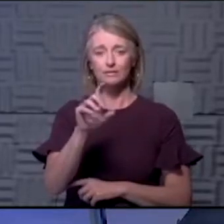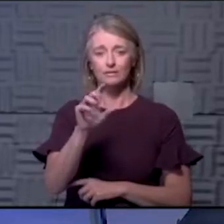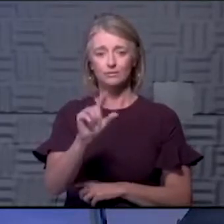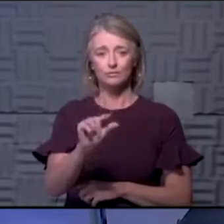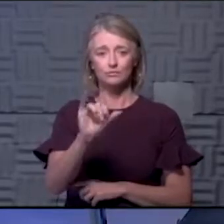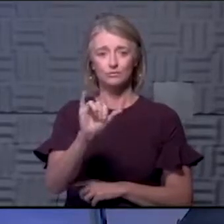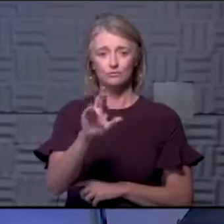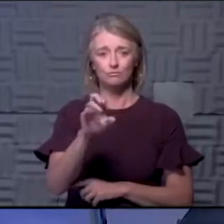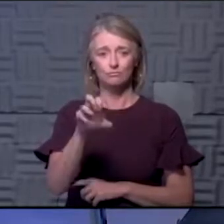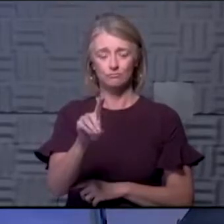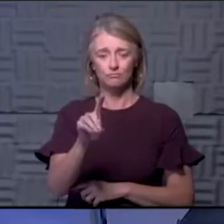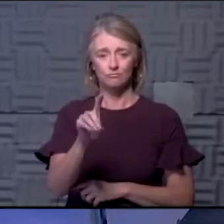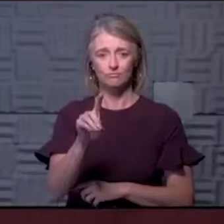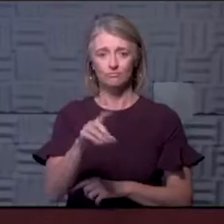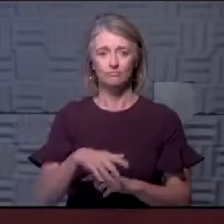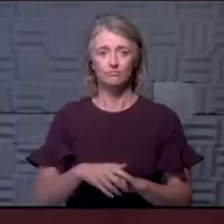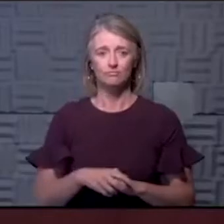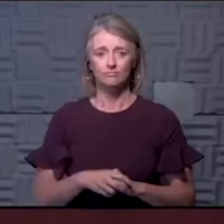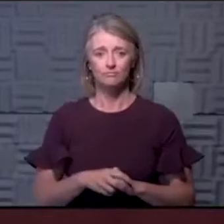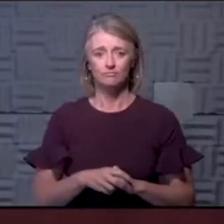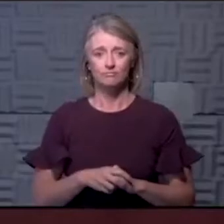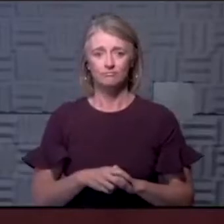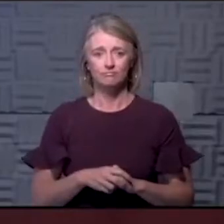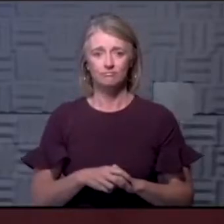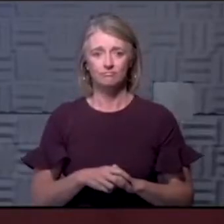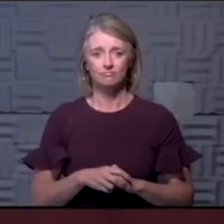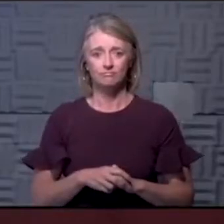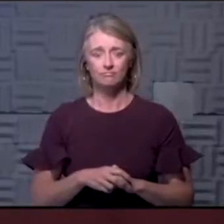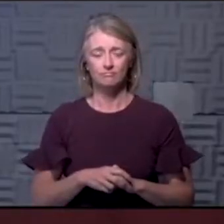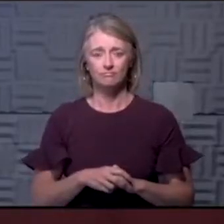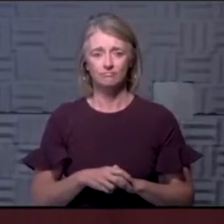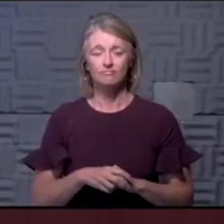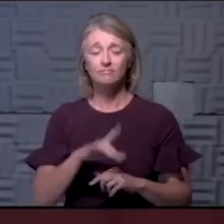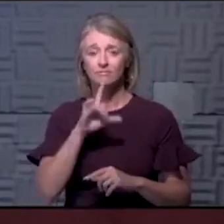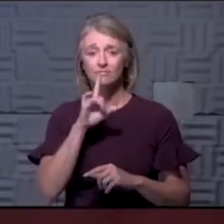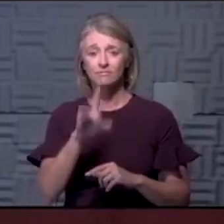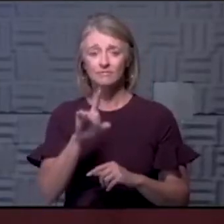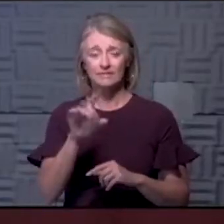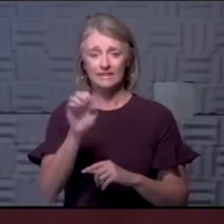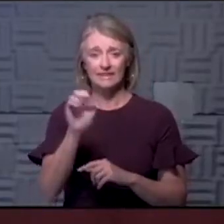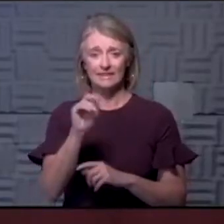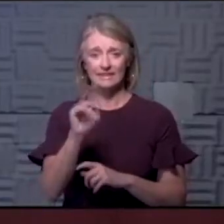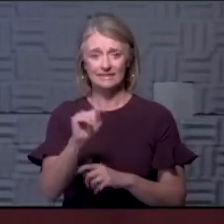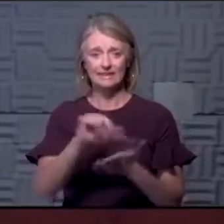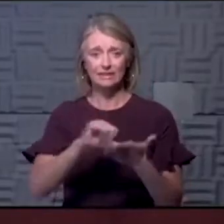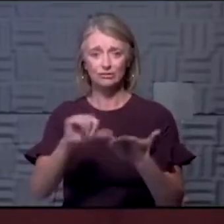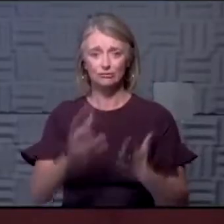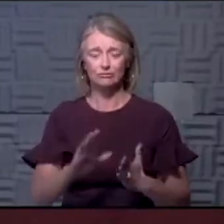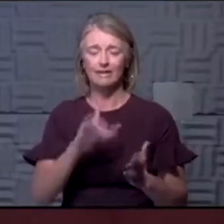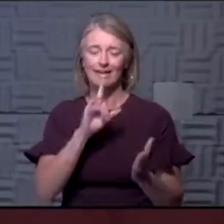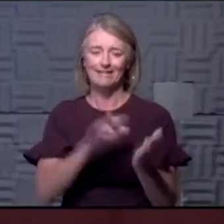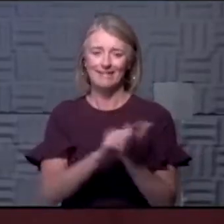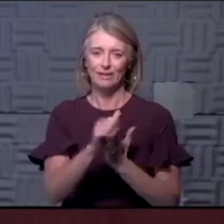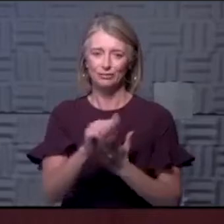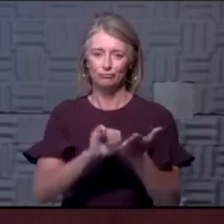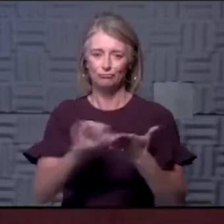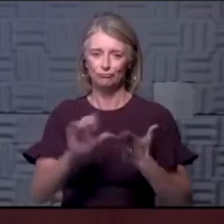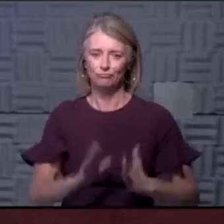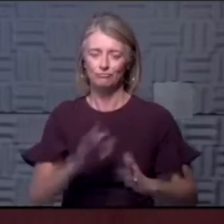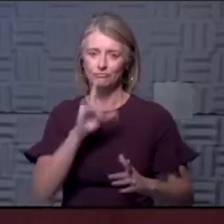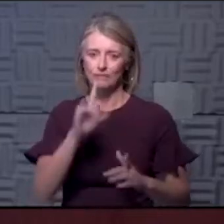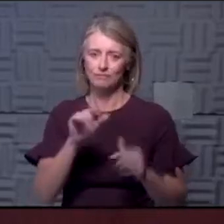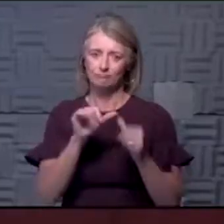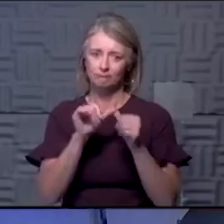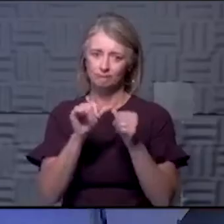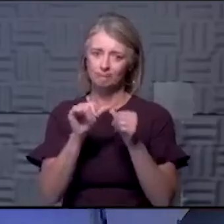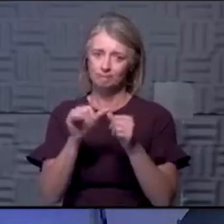of Kansas, and a physician here at the University of Kansas Health System, an outstanding ear, nose, and throat surgeon, cancer surgeon, actually. Quite a long track